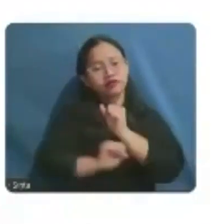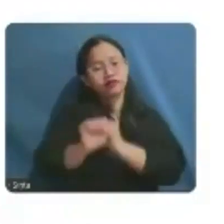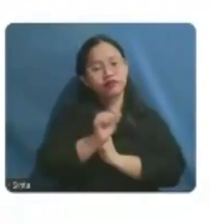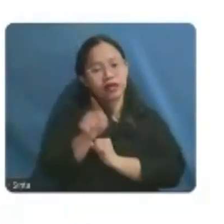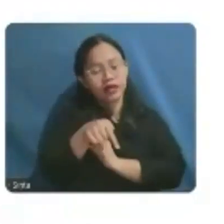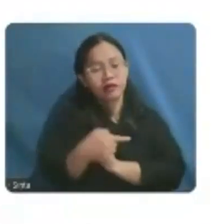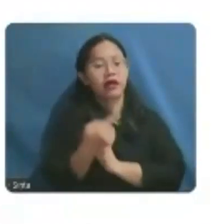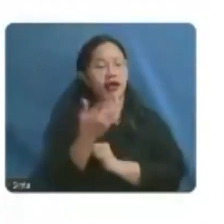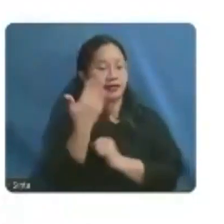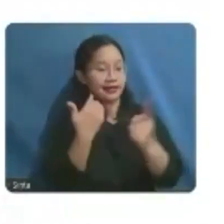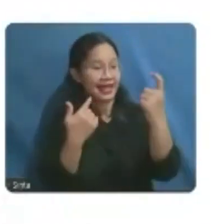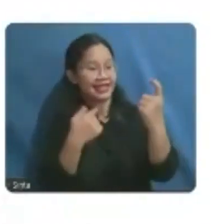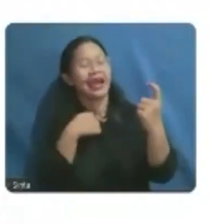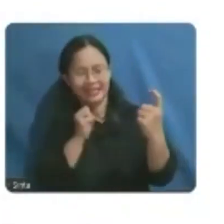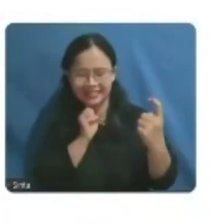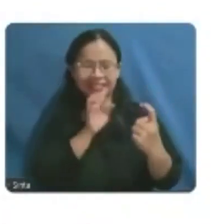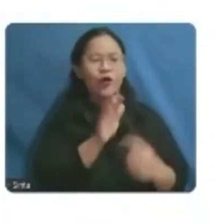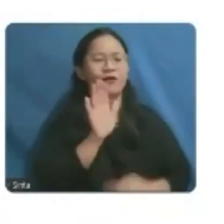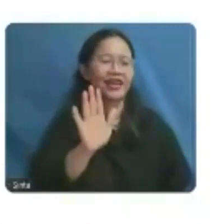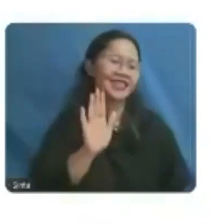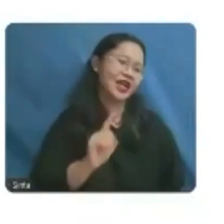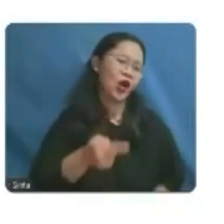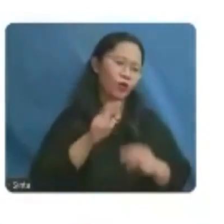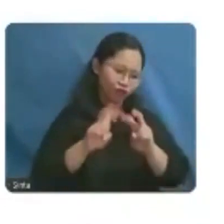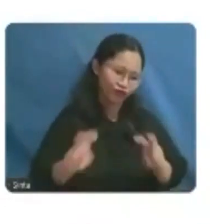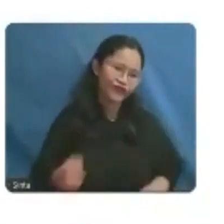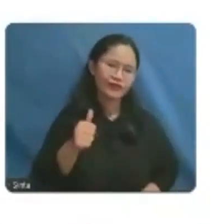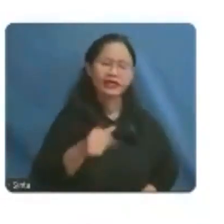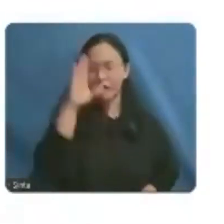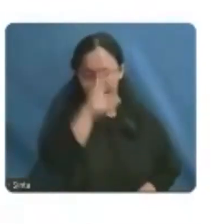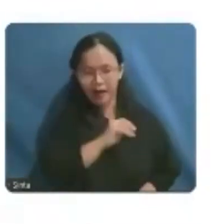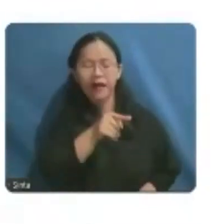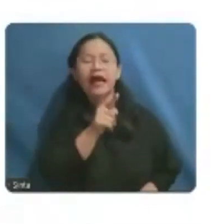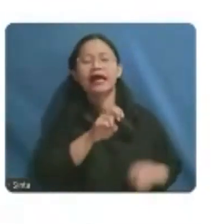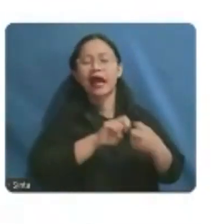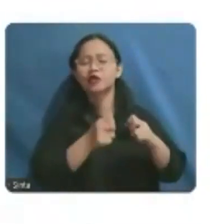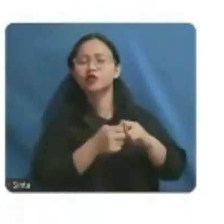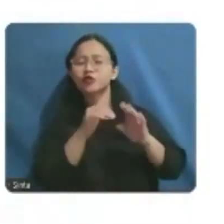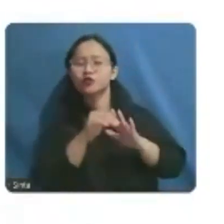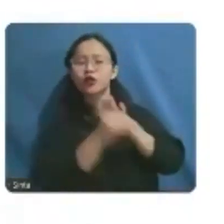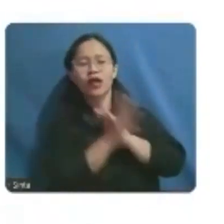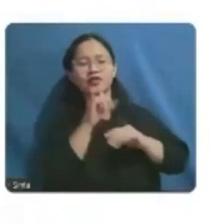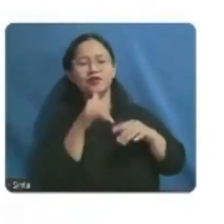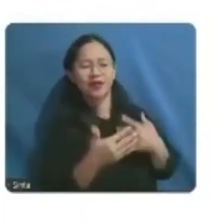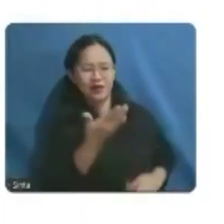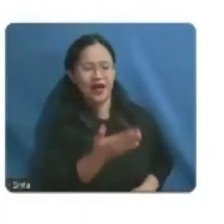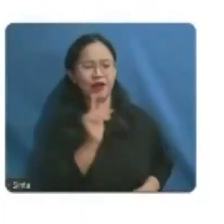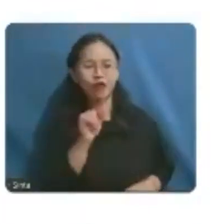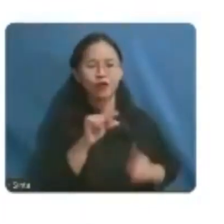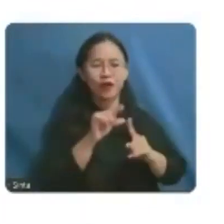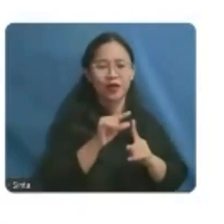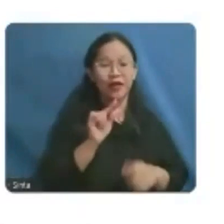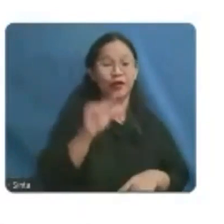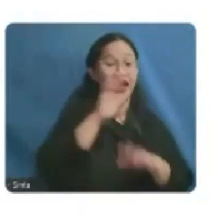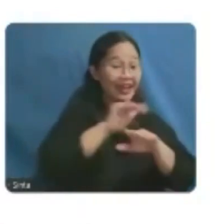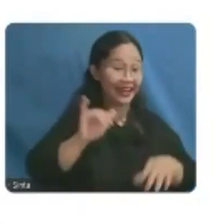Okay, Prof. Jalal, thank you. And You have the something first to add? question? Oh, the first question, Prof. Jalal. You might have to